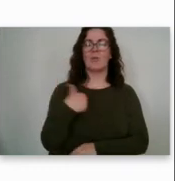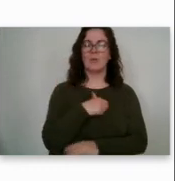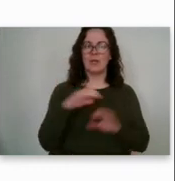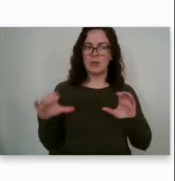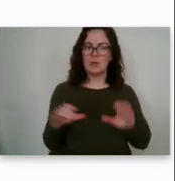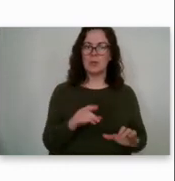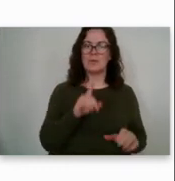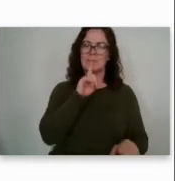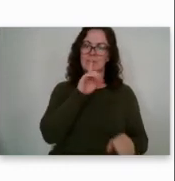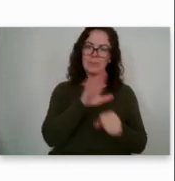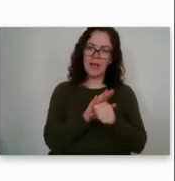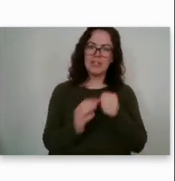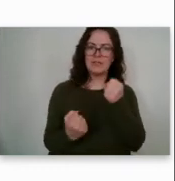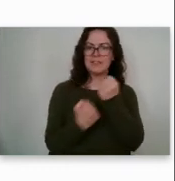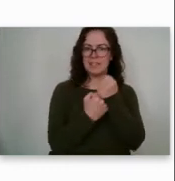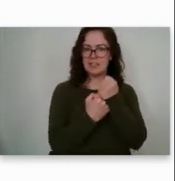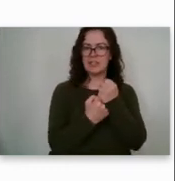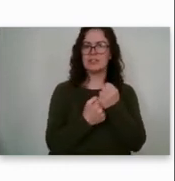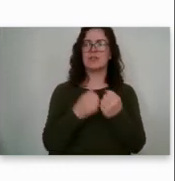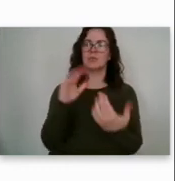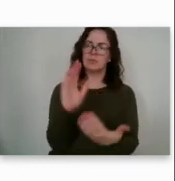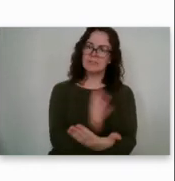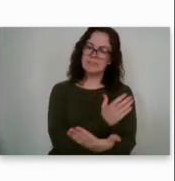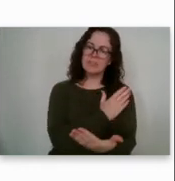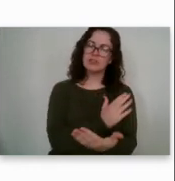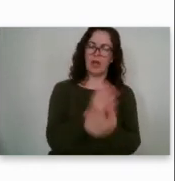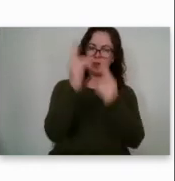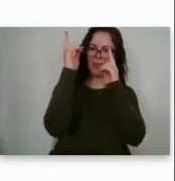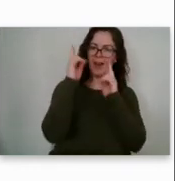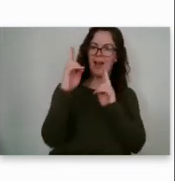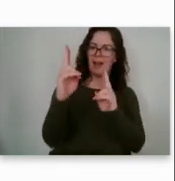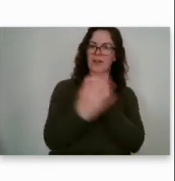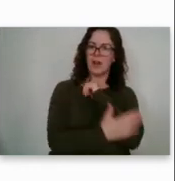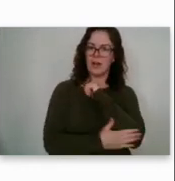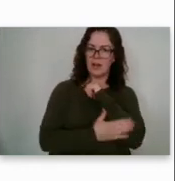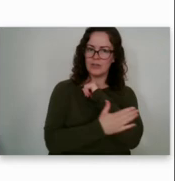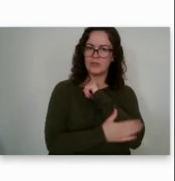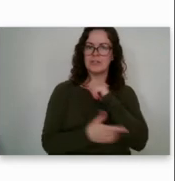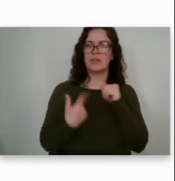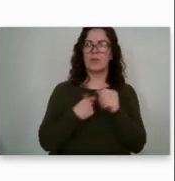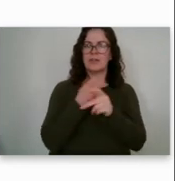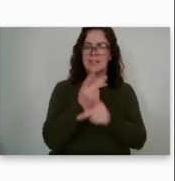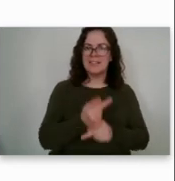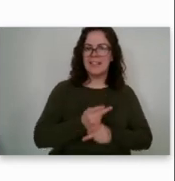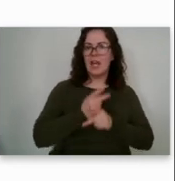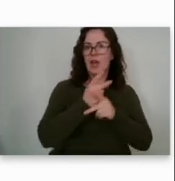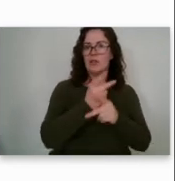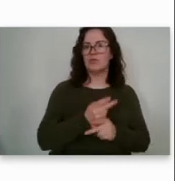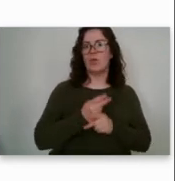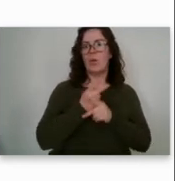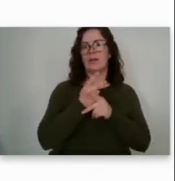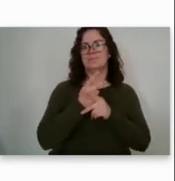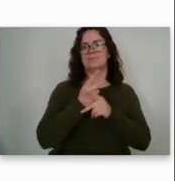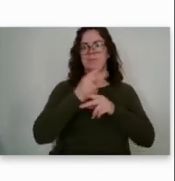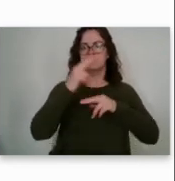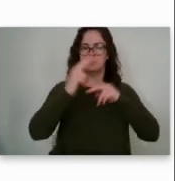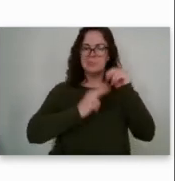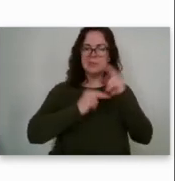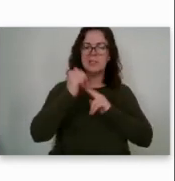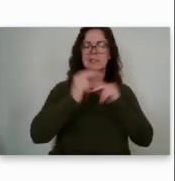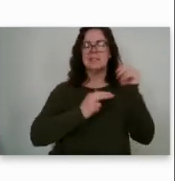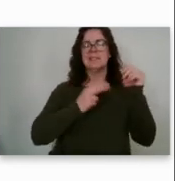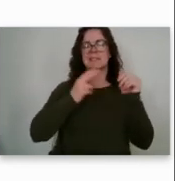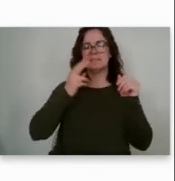our history. They care for our historic buildings, statues, and parks. How do you show pride in the United